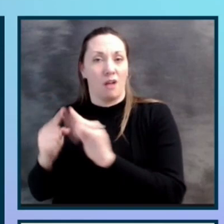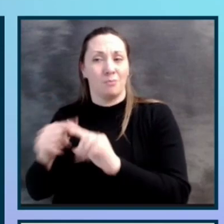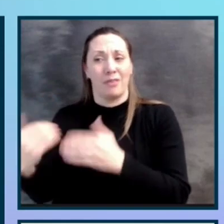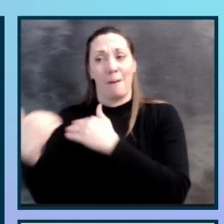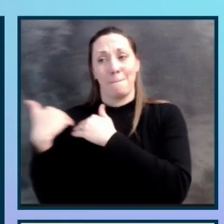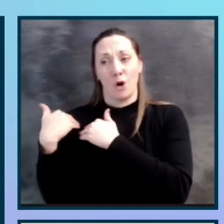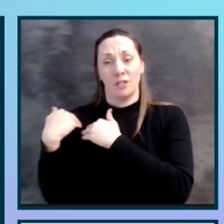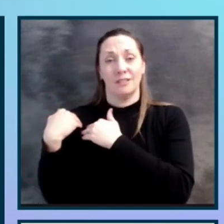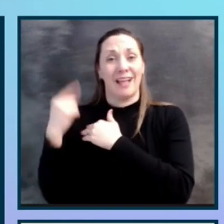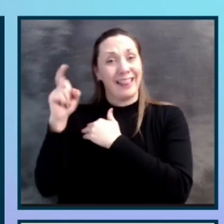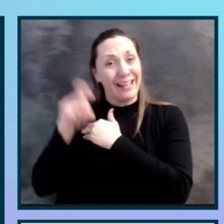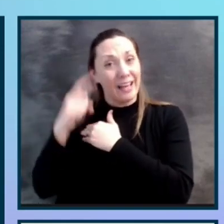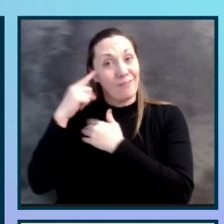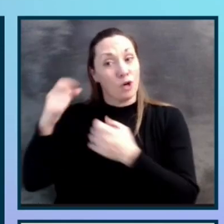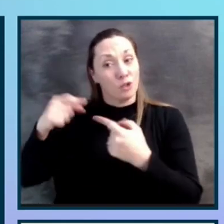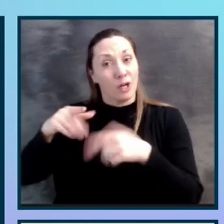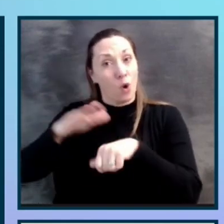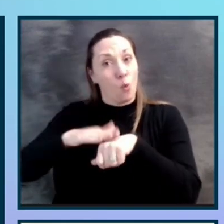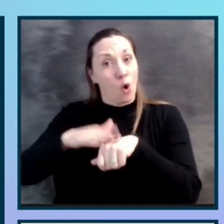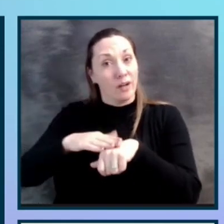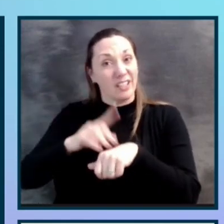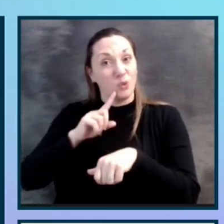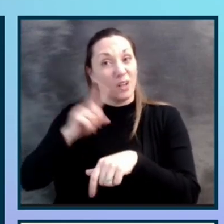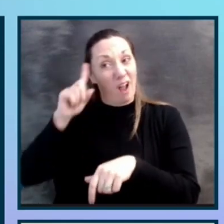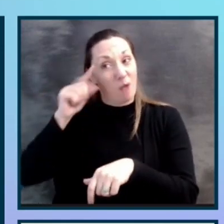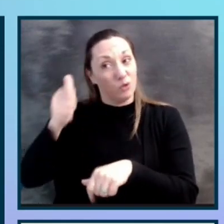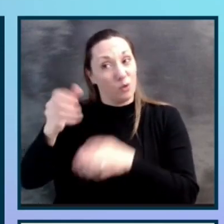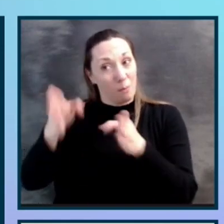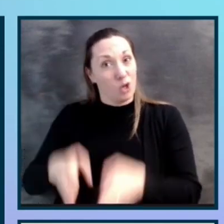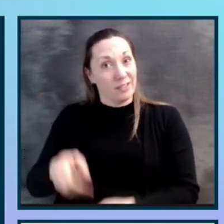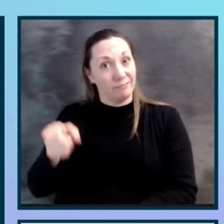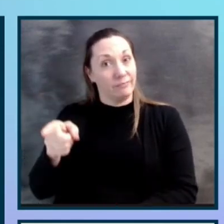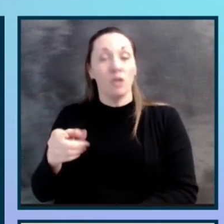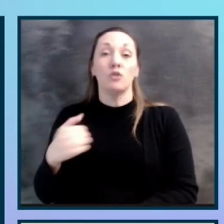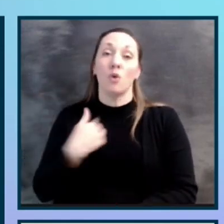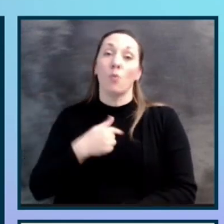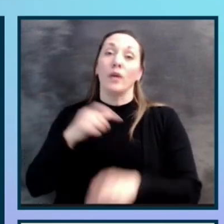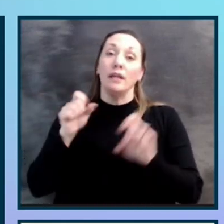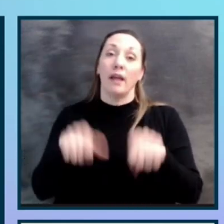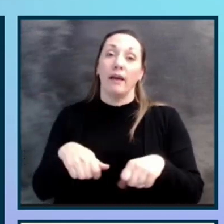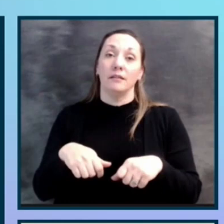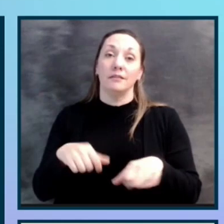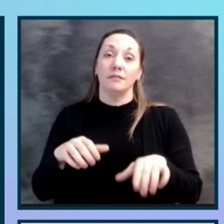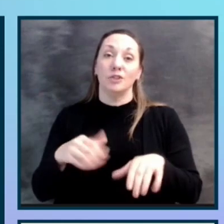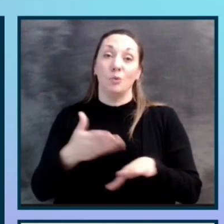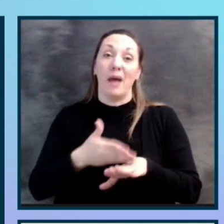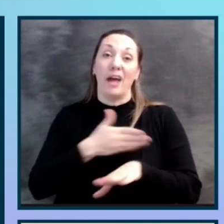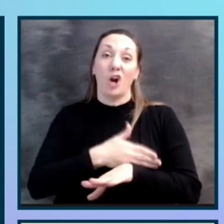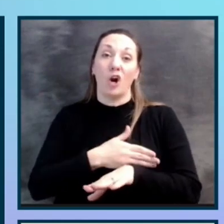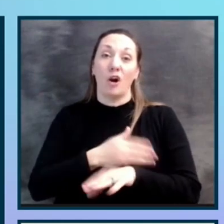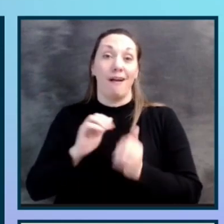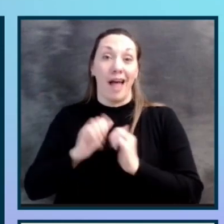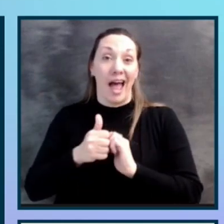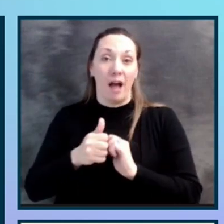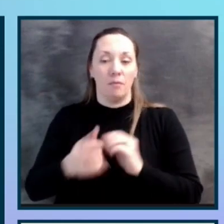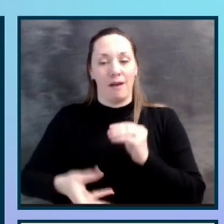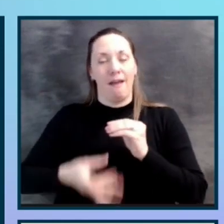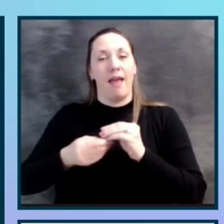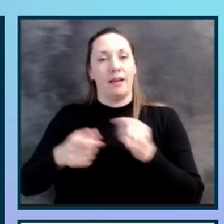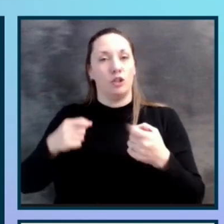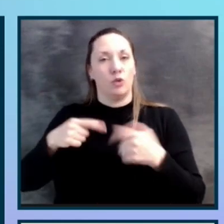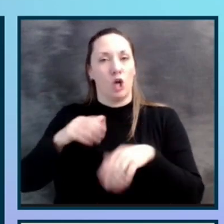trigger warnings would be placed on the individual. So we can definitely do better by adding trigger warnings to